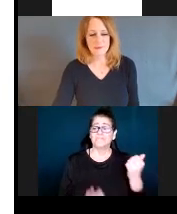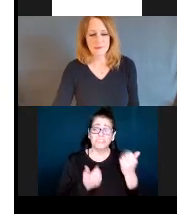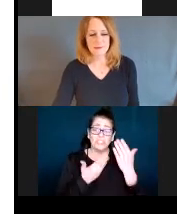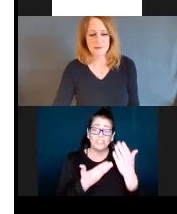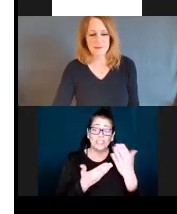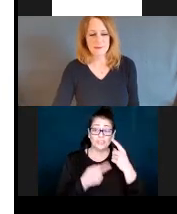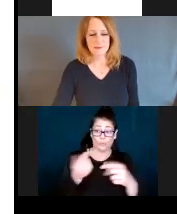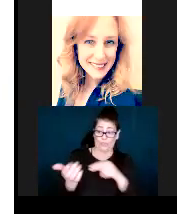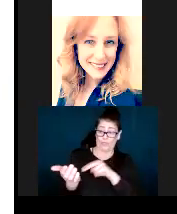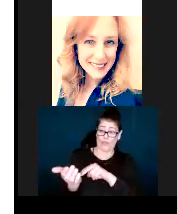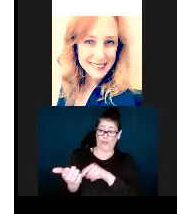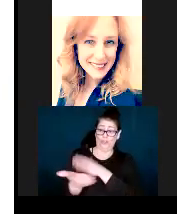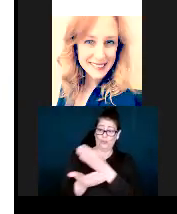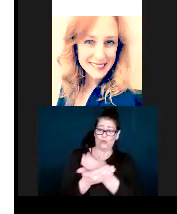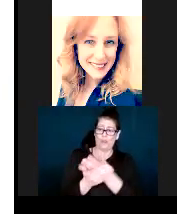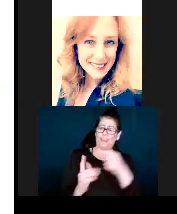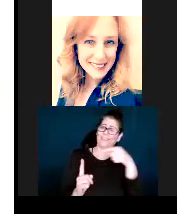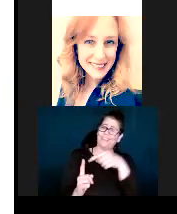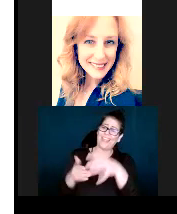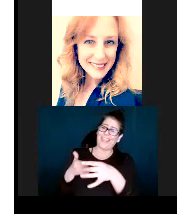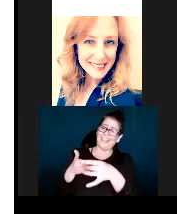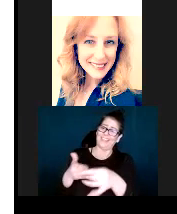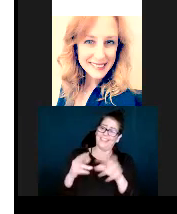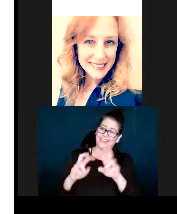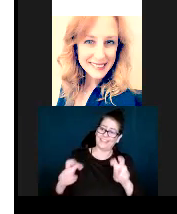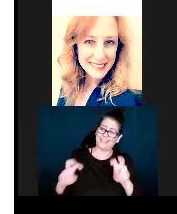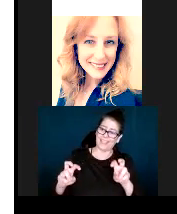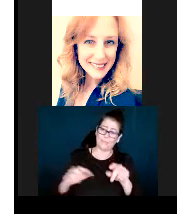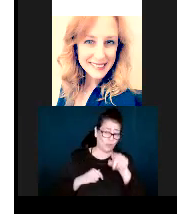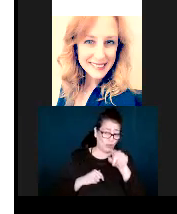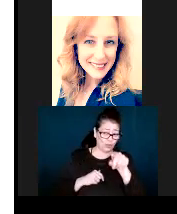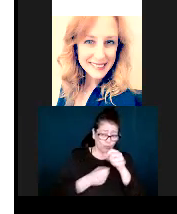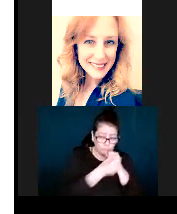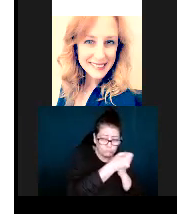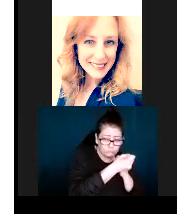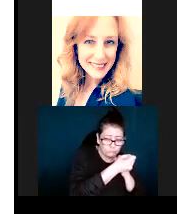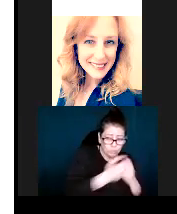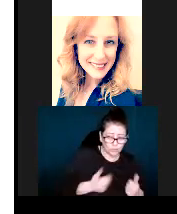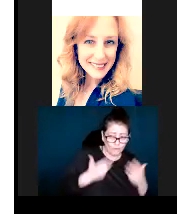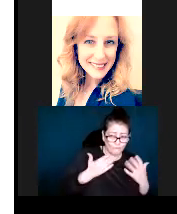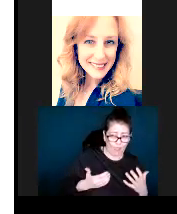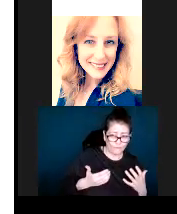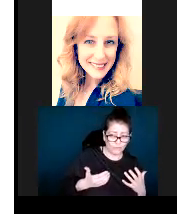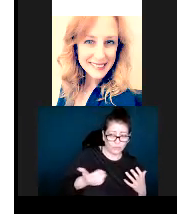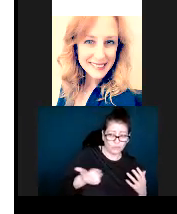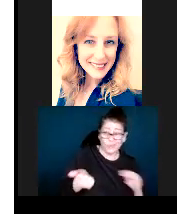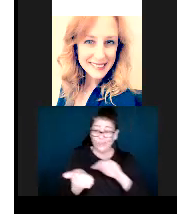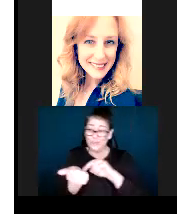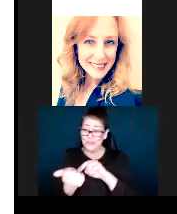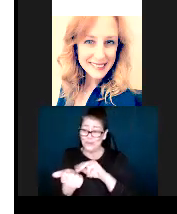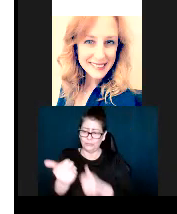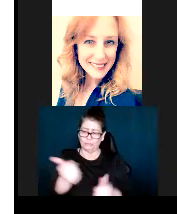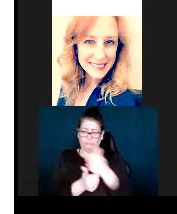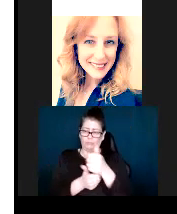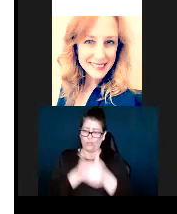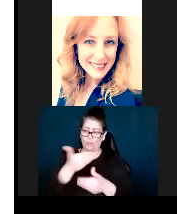direct what happens during the exam. You're there for the survivor. The nurse kind of is often the head of